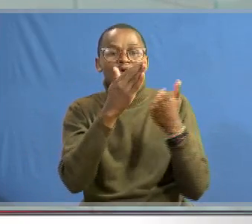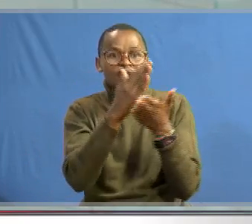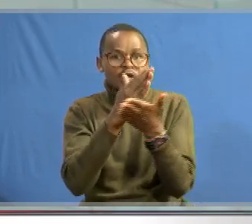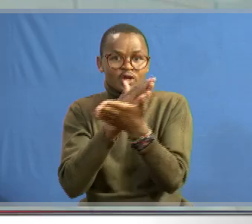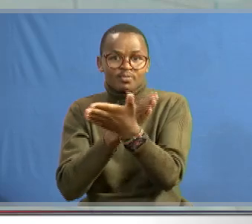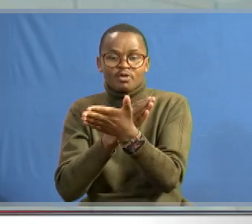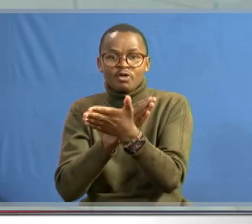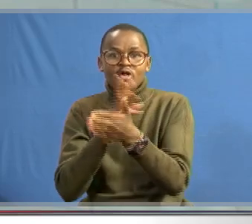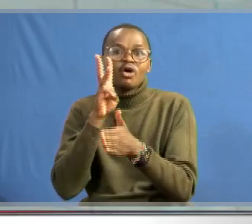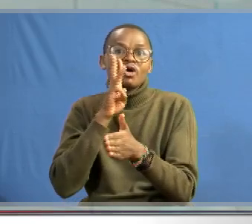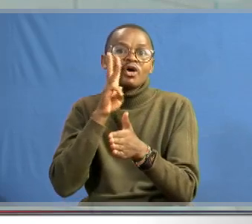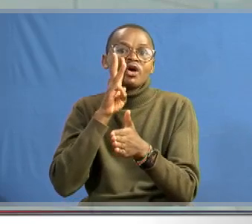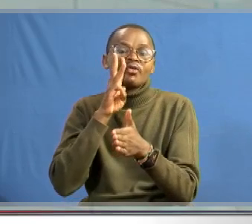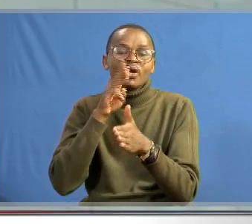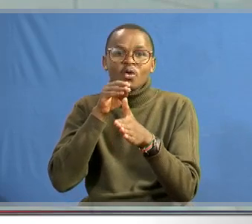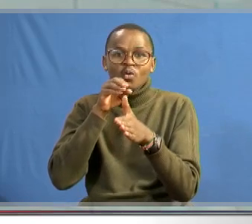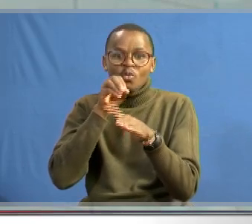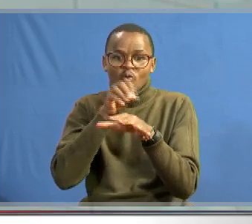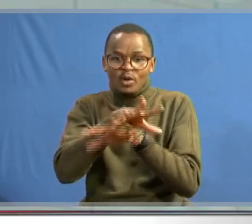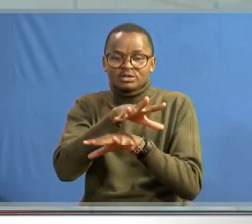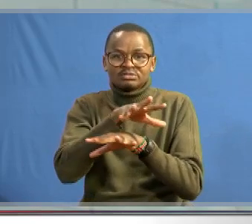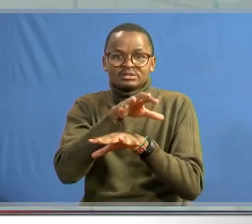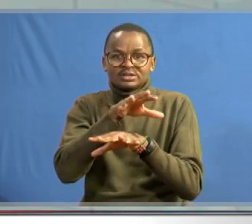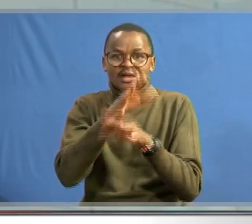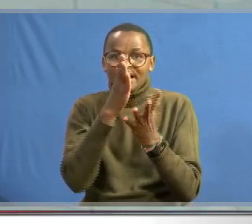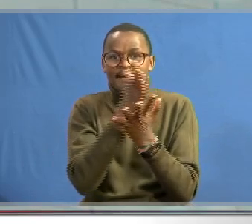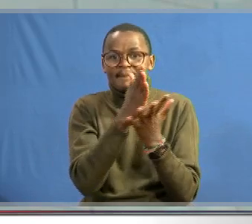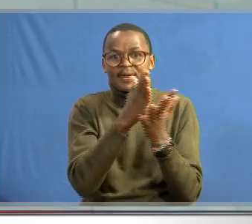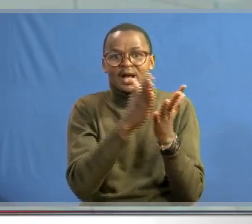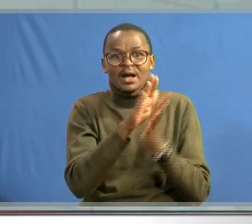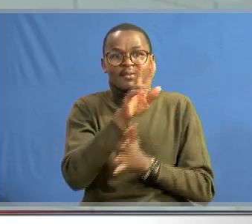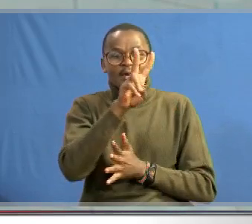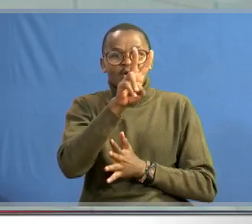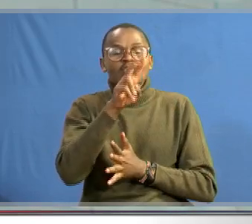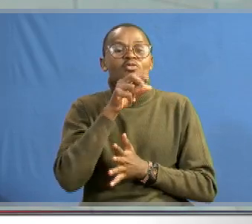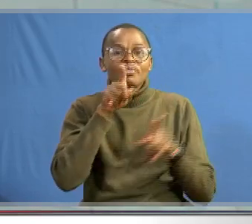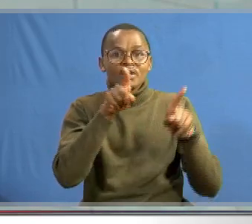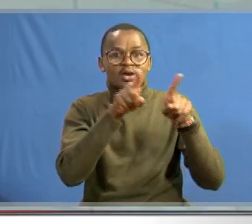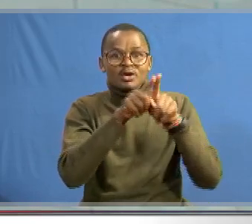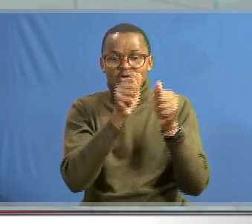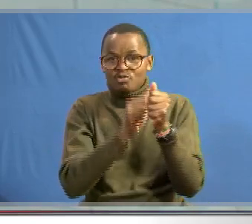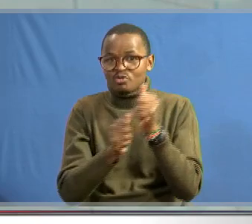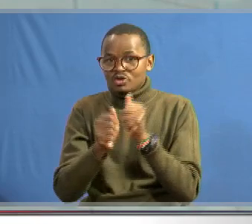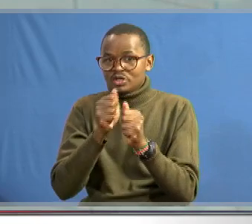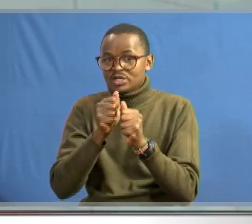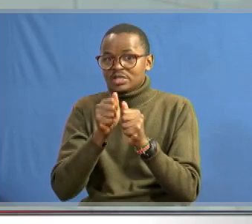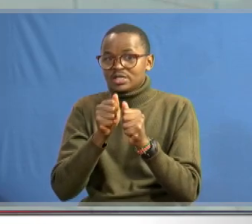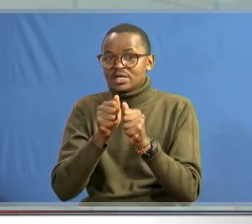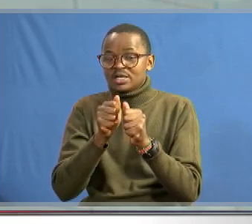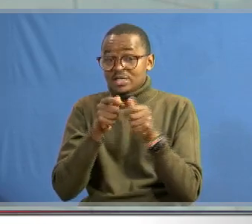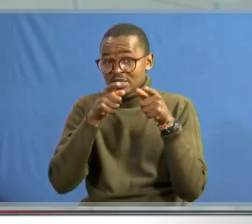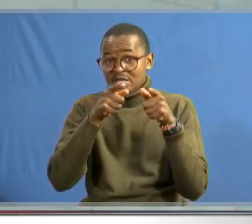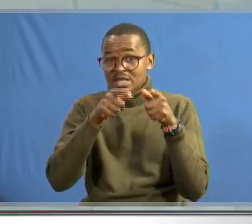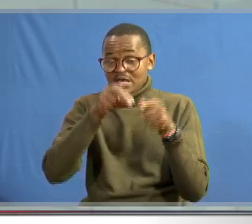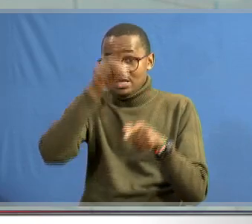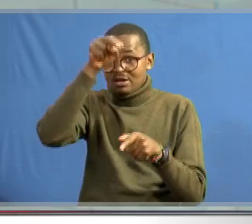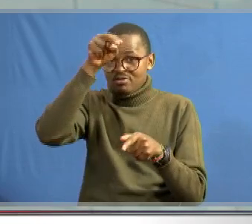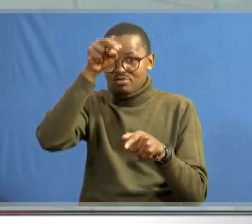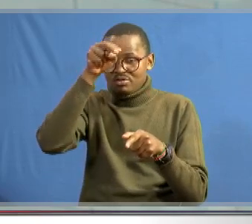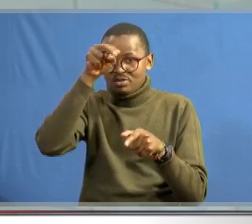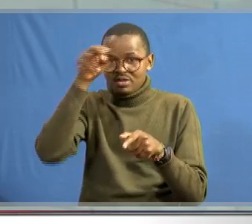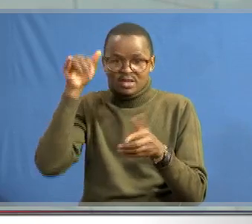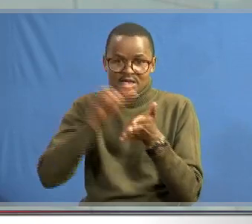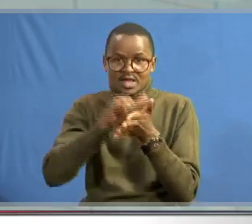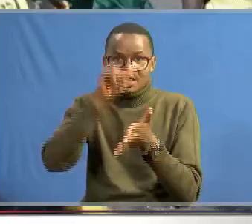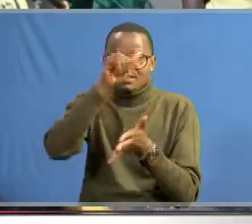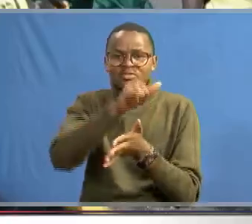water effluent, that is wastewater effluent. Among them, Habatula Brothers Limited, which is situated along North Airport Road.